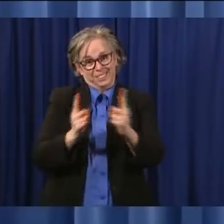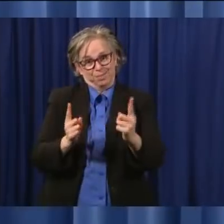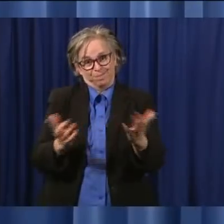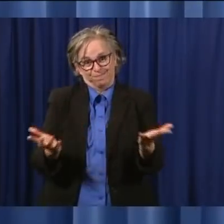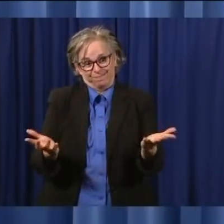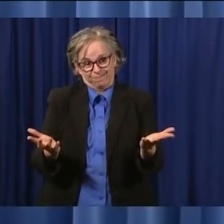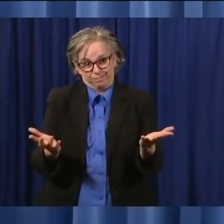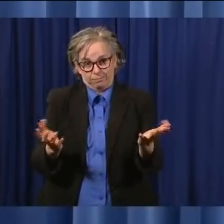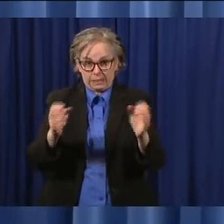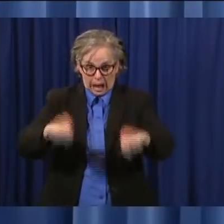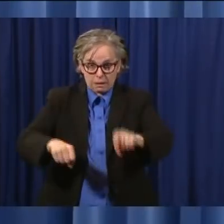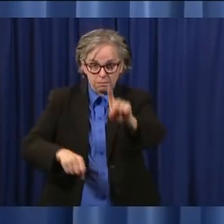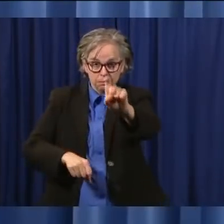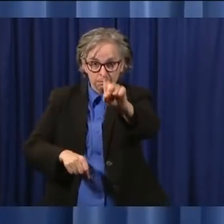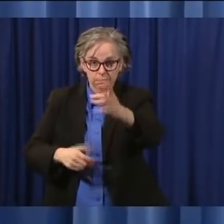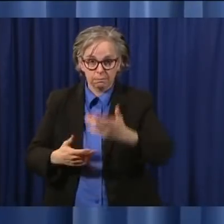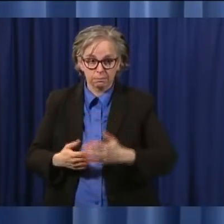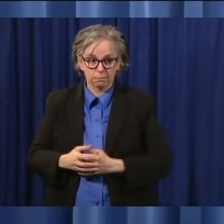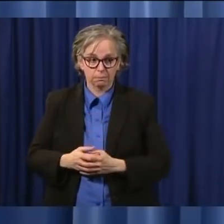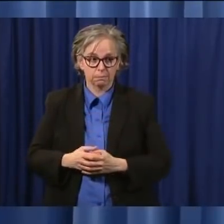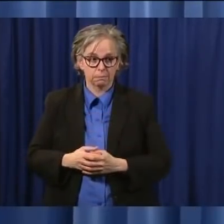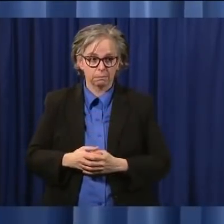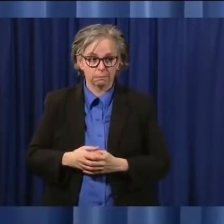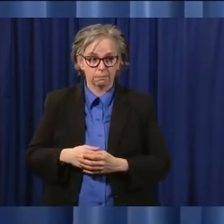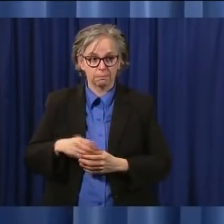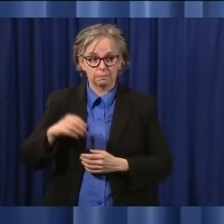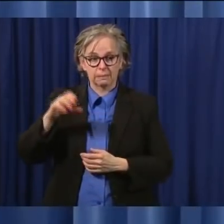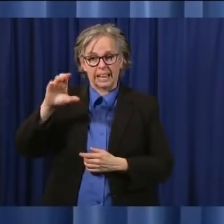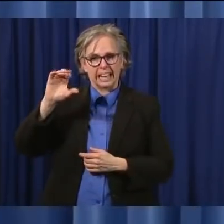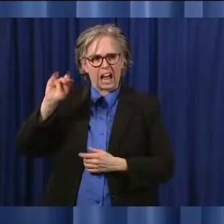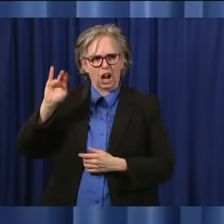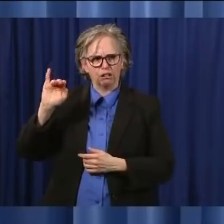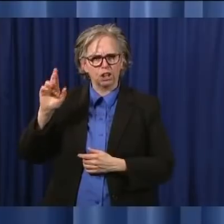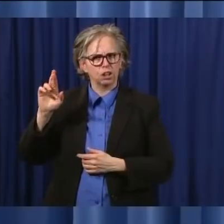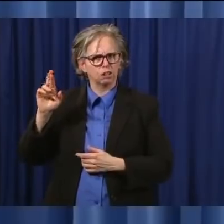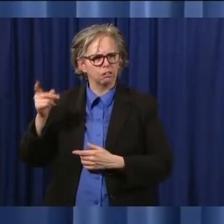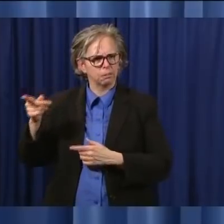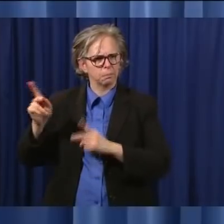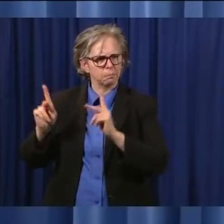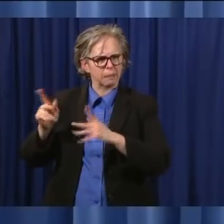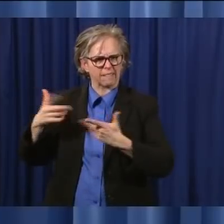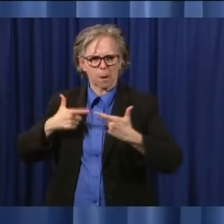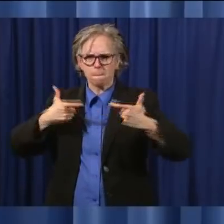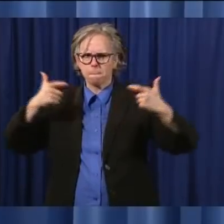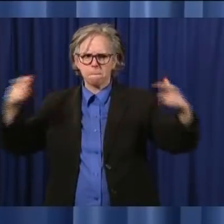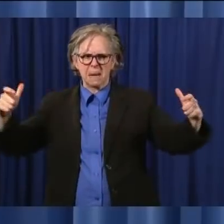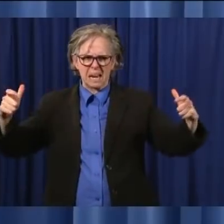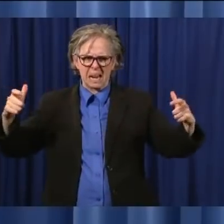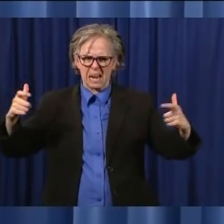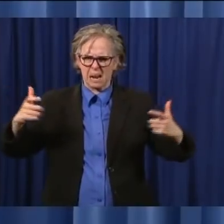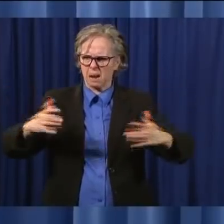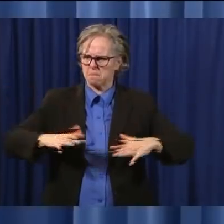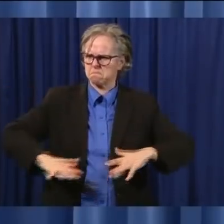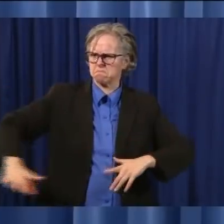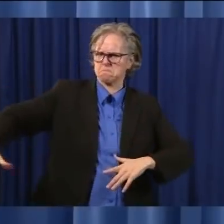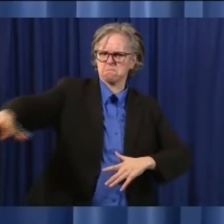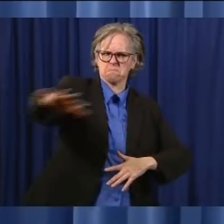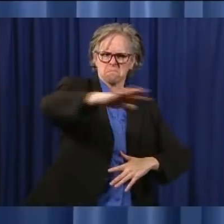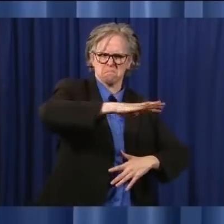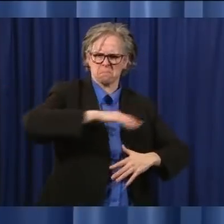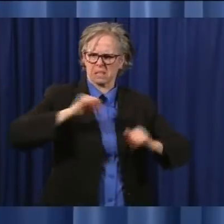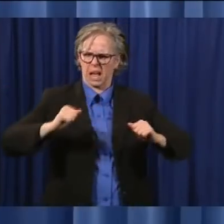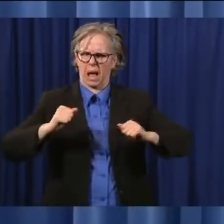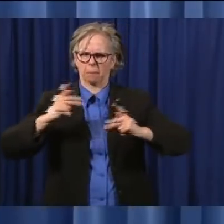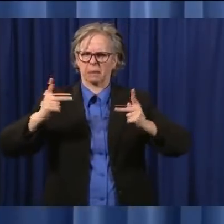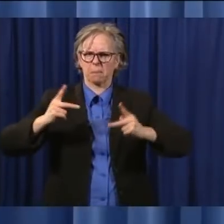so, caterers made a very good point. They said, look, we have a place we can do it. We can provide the exact